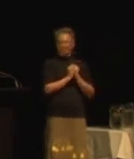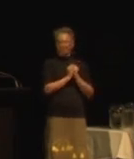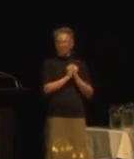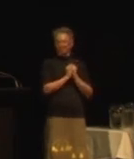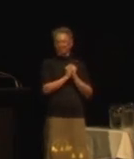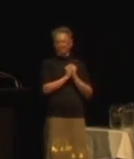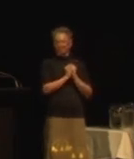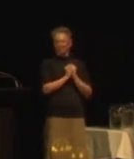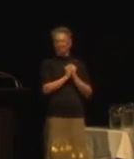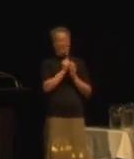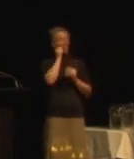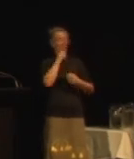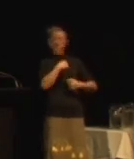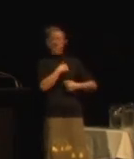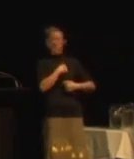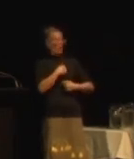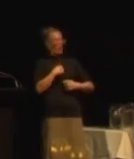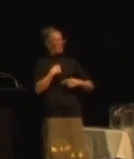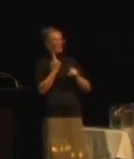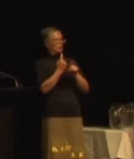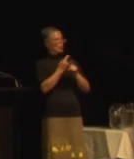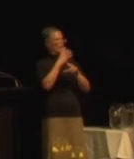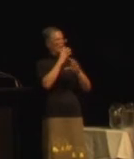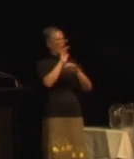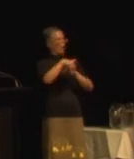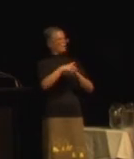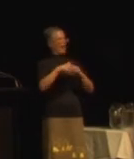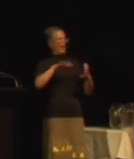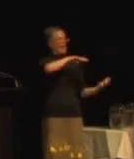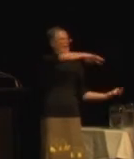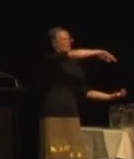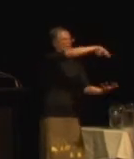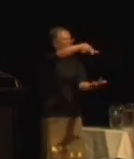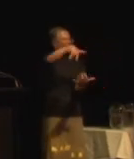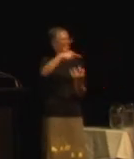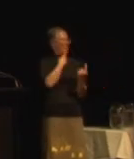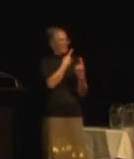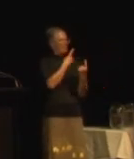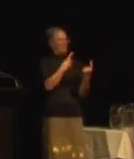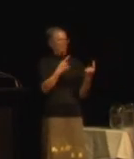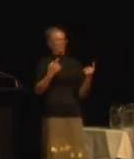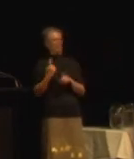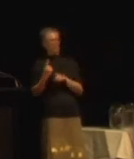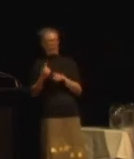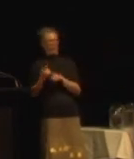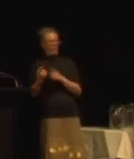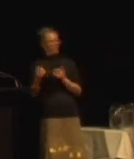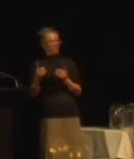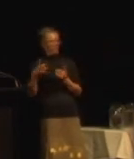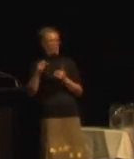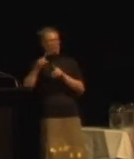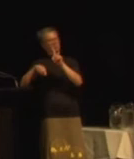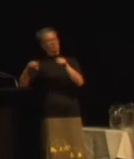acknowledge the irony that someone who works for an aggregator should be arguing for heterogeneity, and the onus lies on DigitalNZ to balance our work